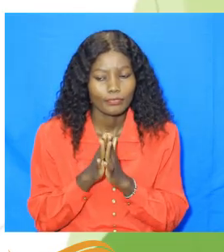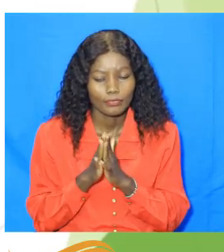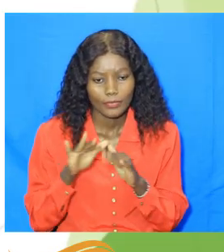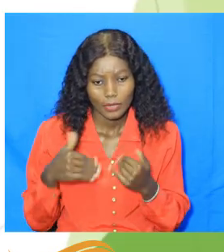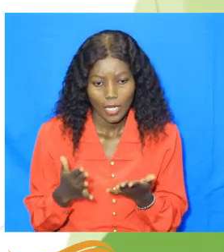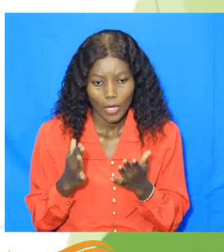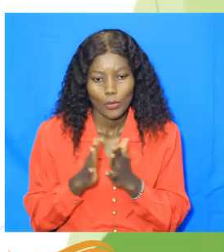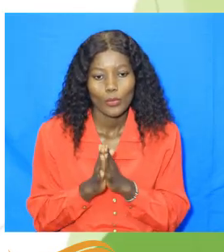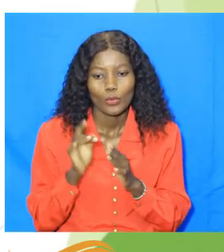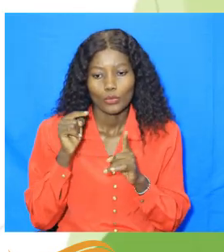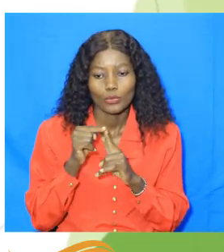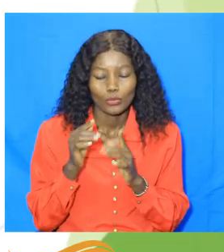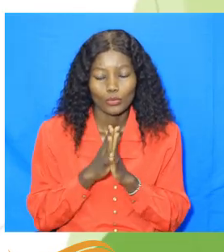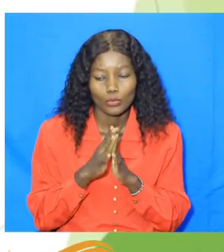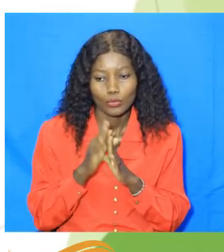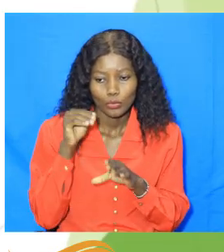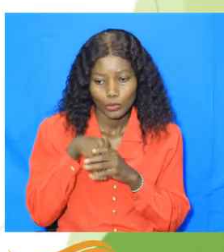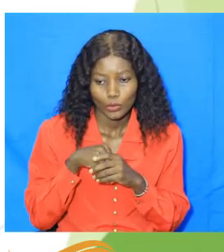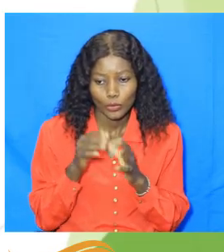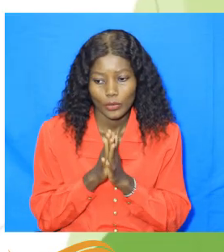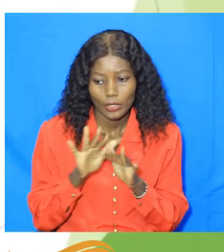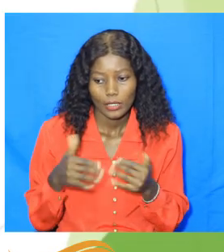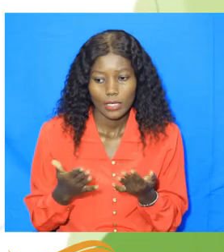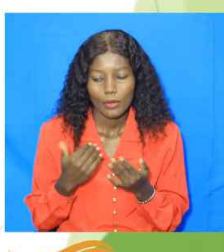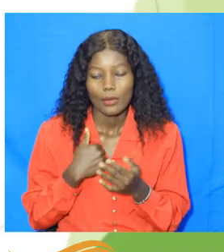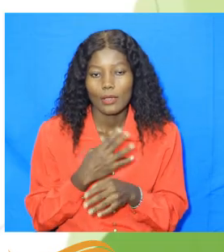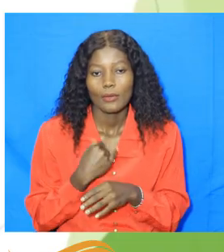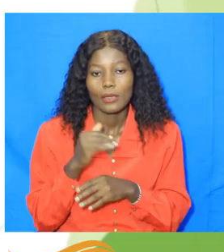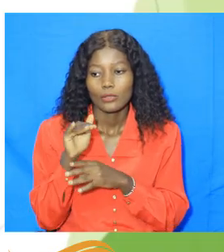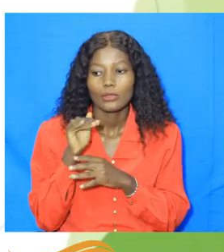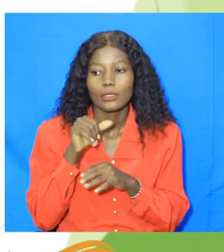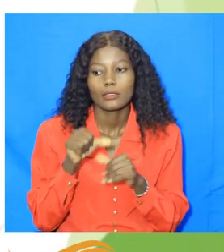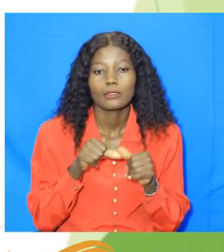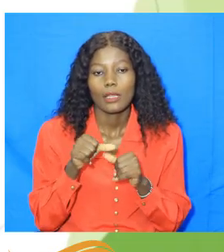and I want to ask on about